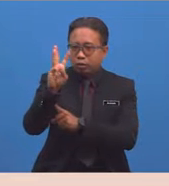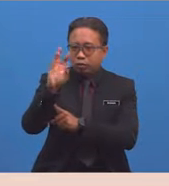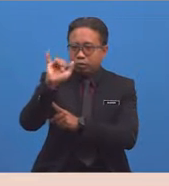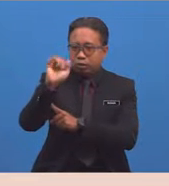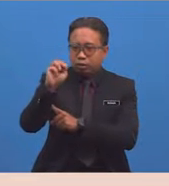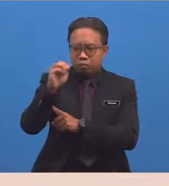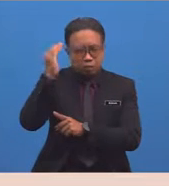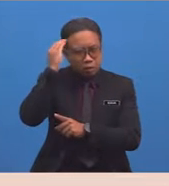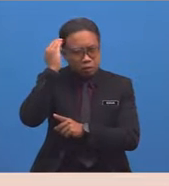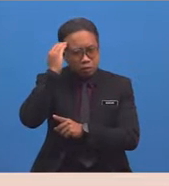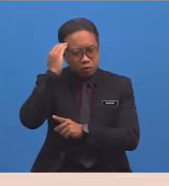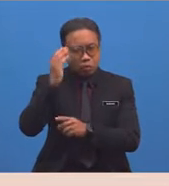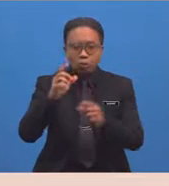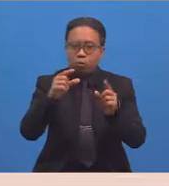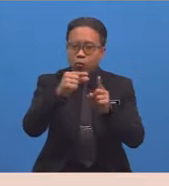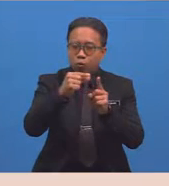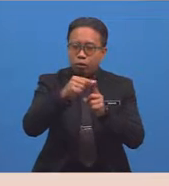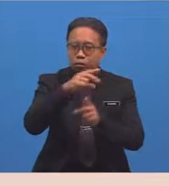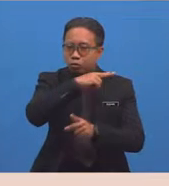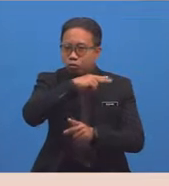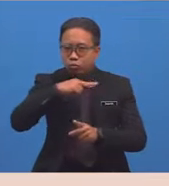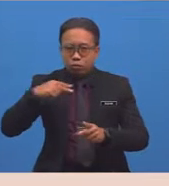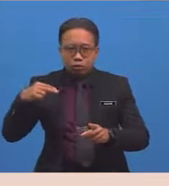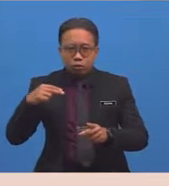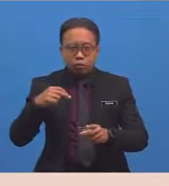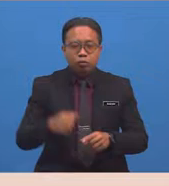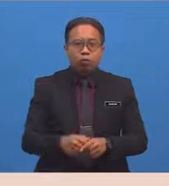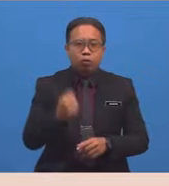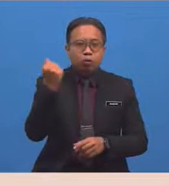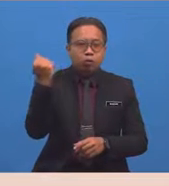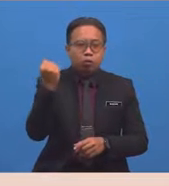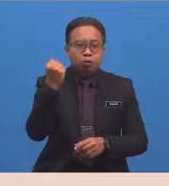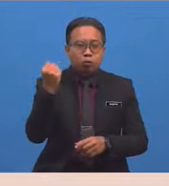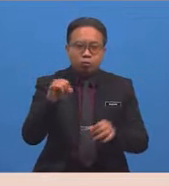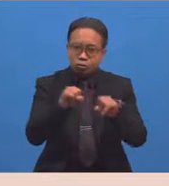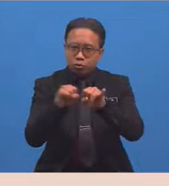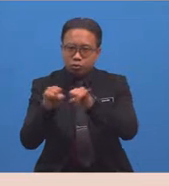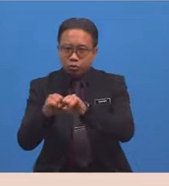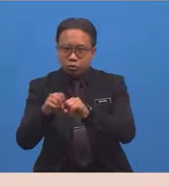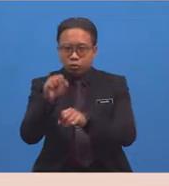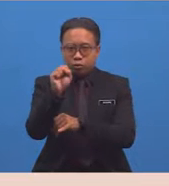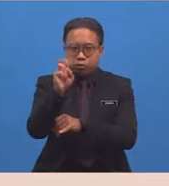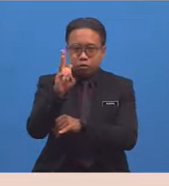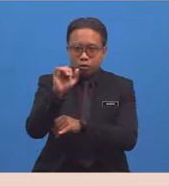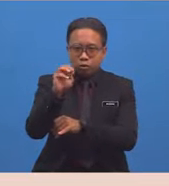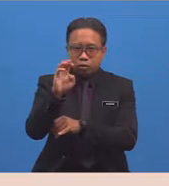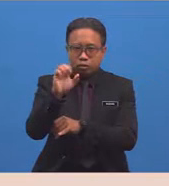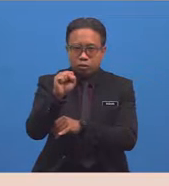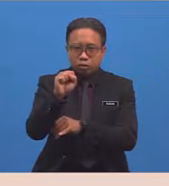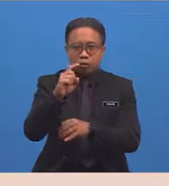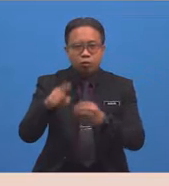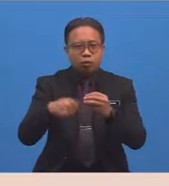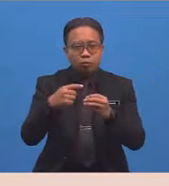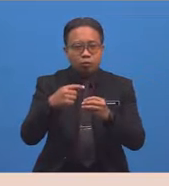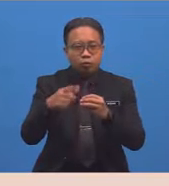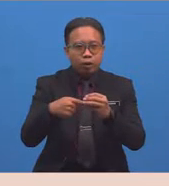S-W-I-M-S. Did you know that the word swims will also be swims even when you turn them upside down?